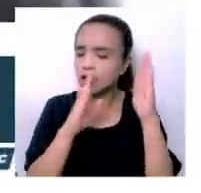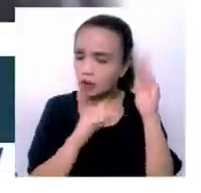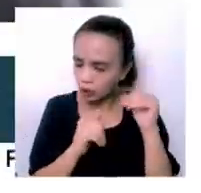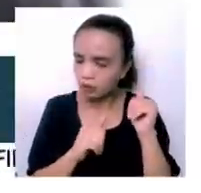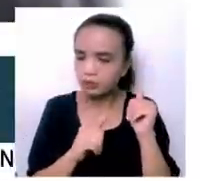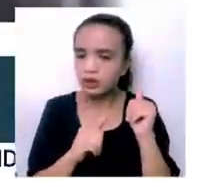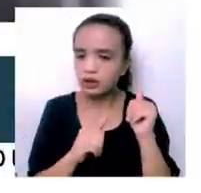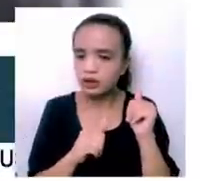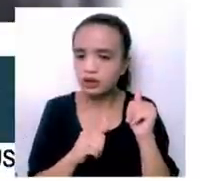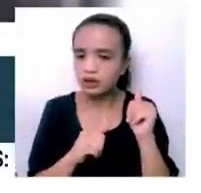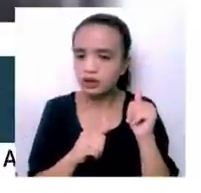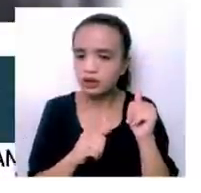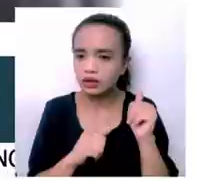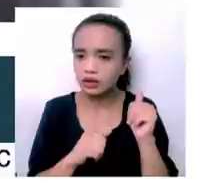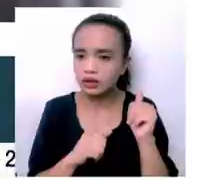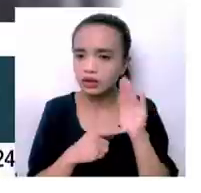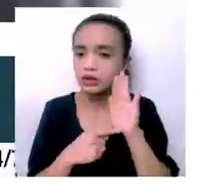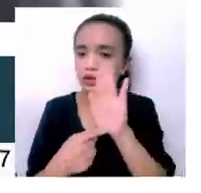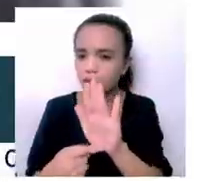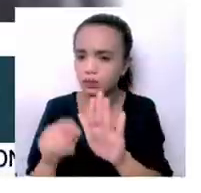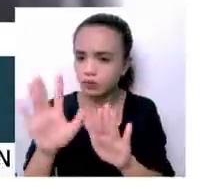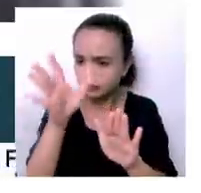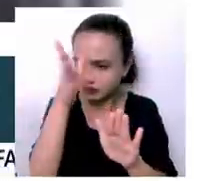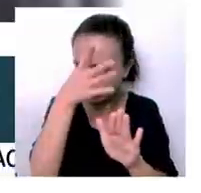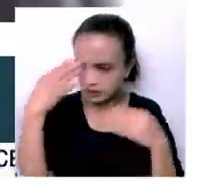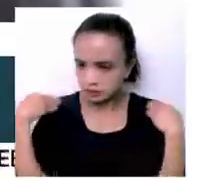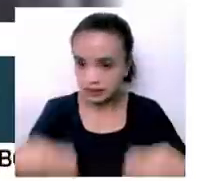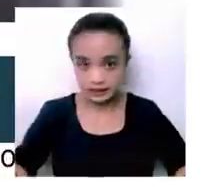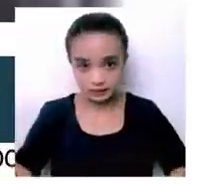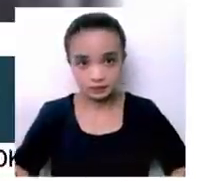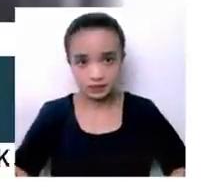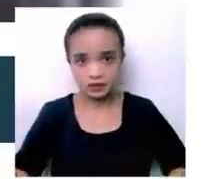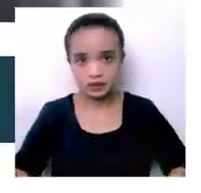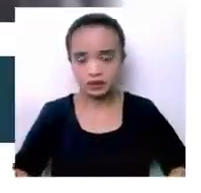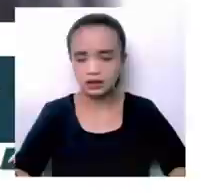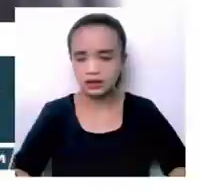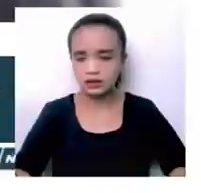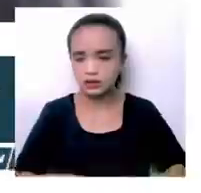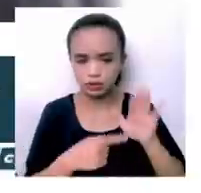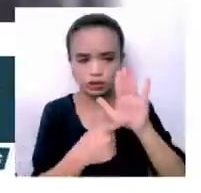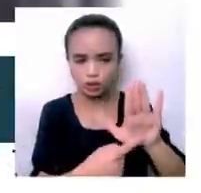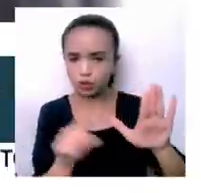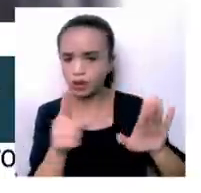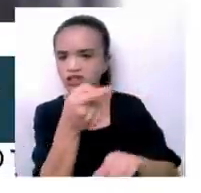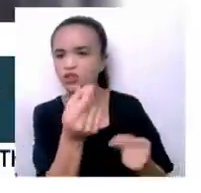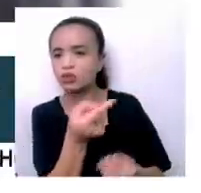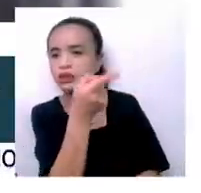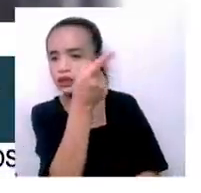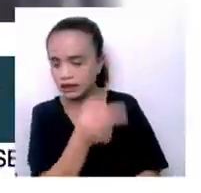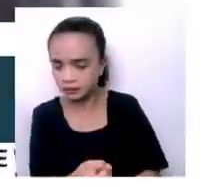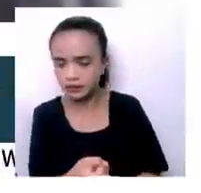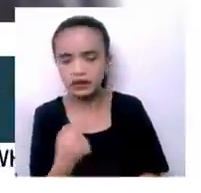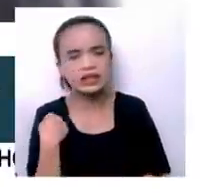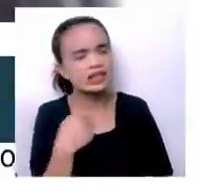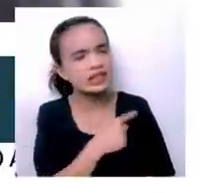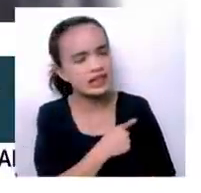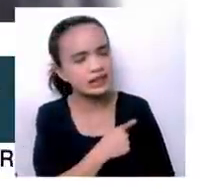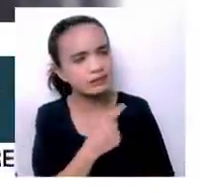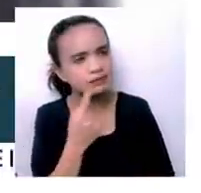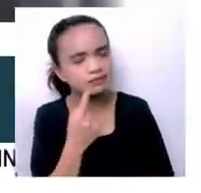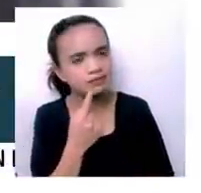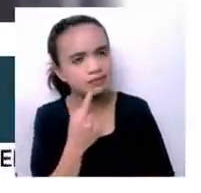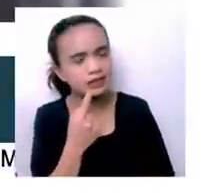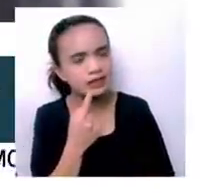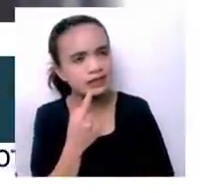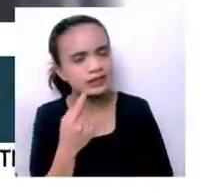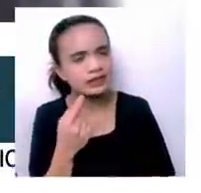father's body around Manila to show what they've done. And we were still processing our grief,